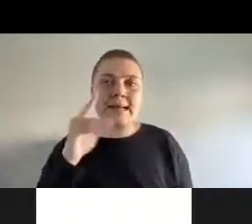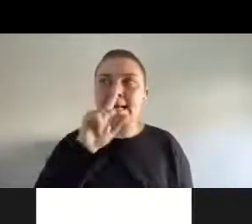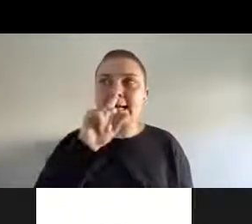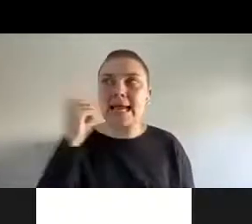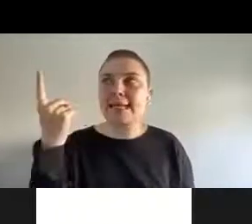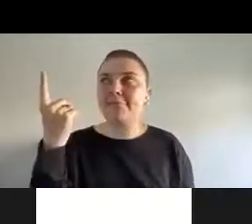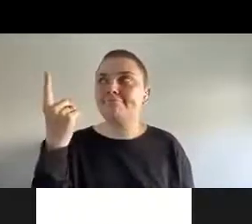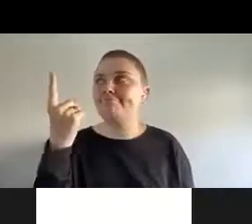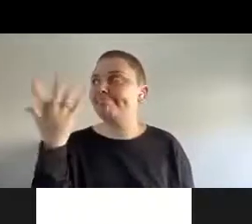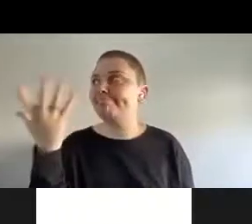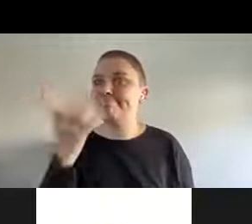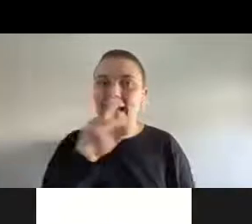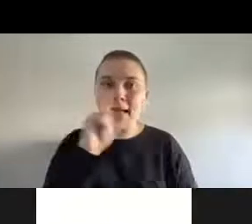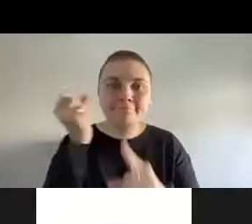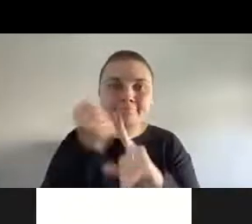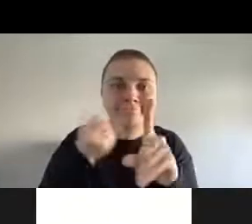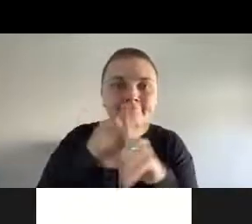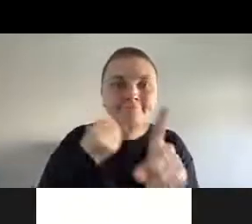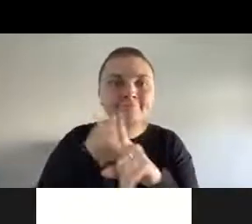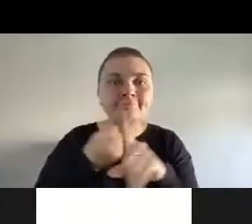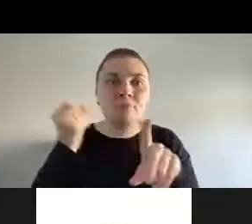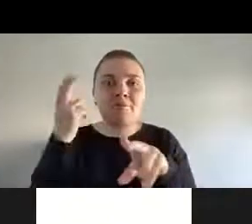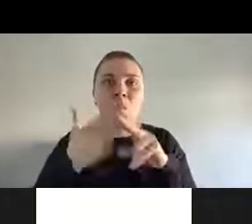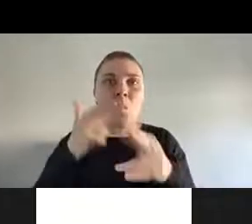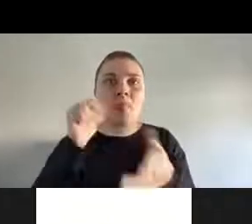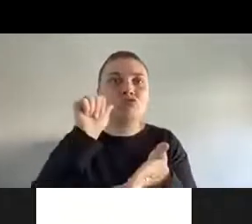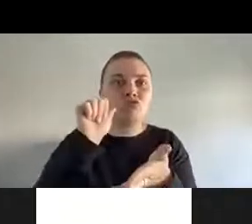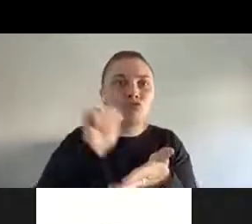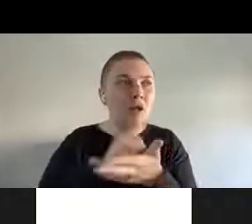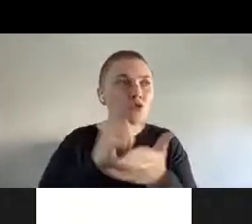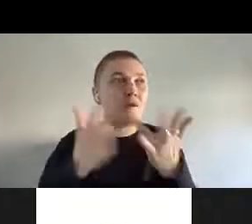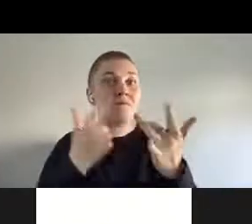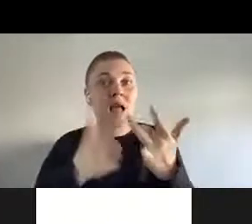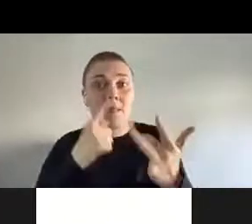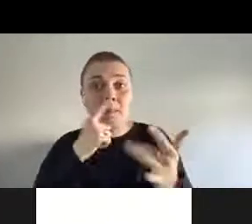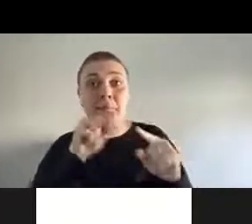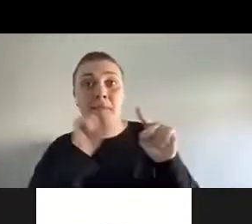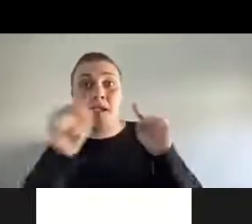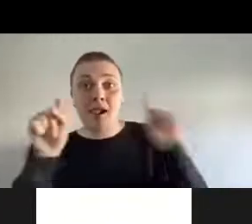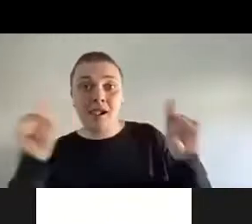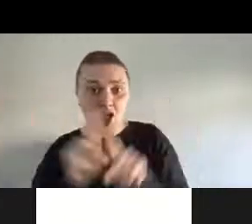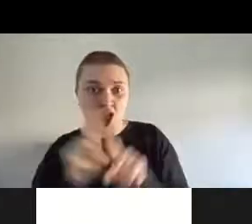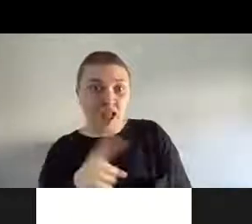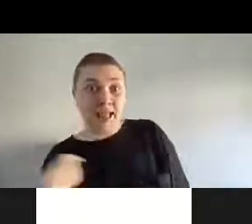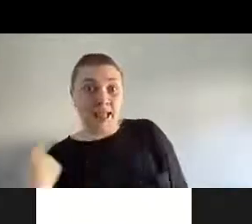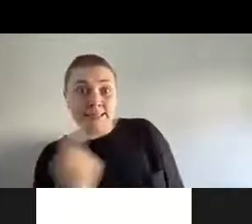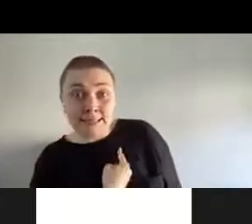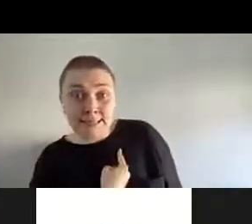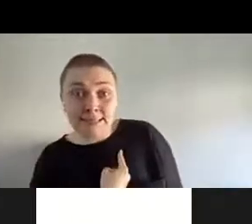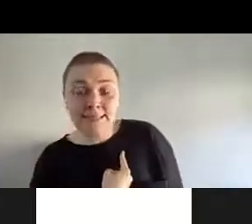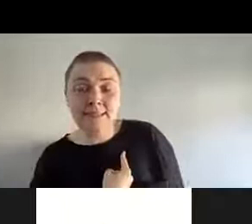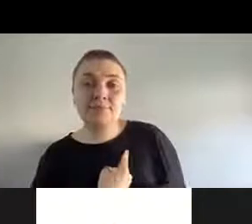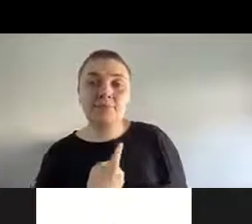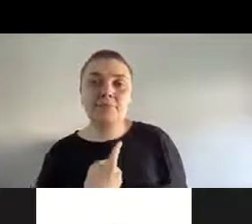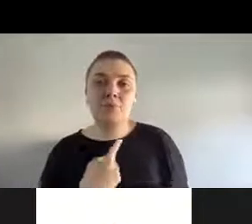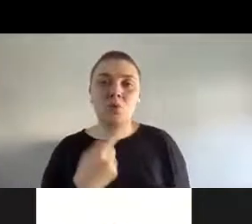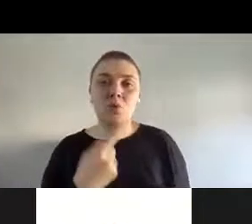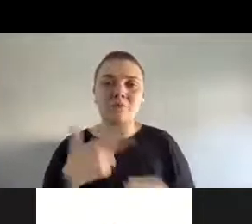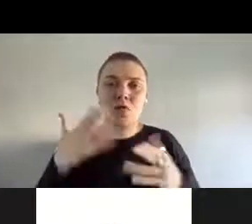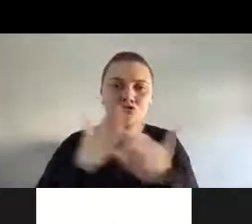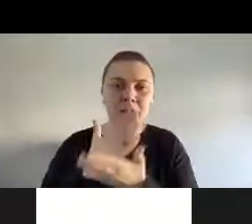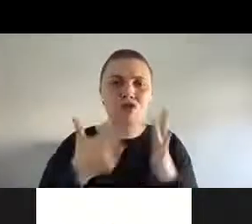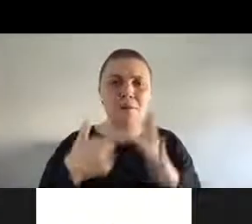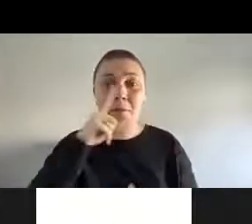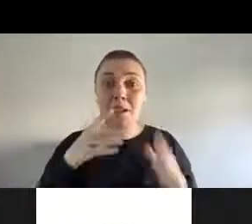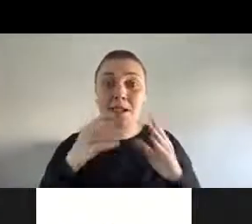women can't exactly advocate for the rights of others like us, or